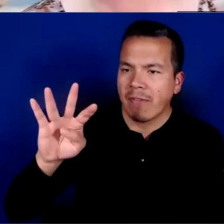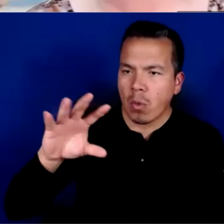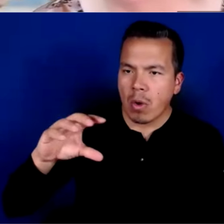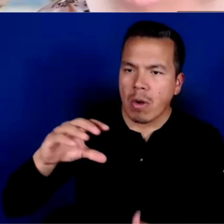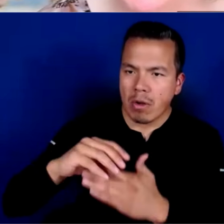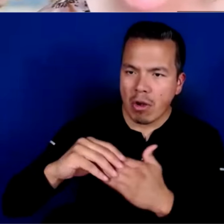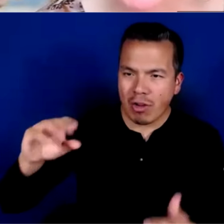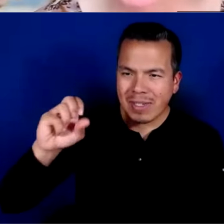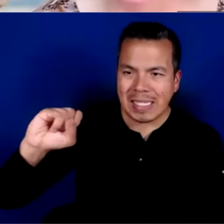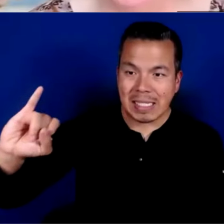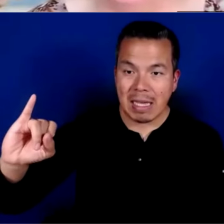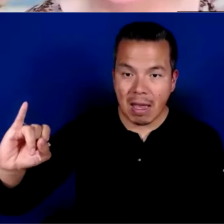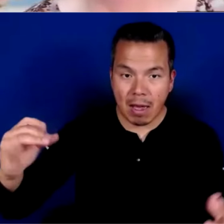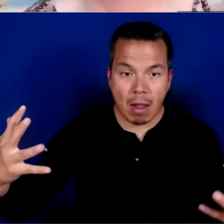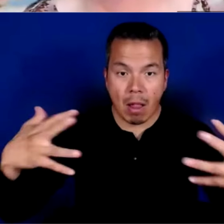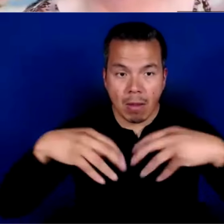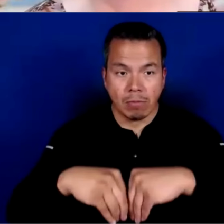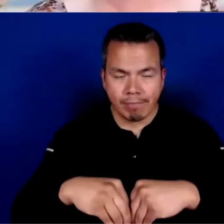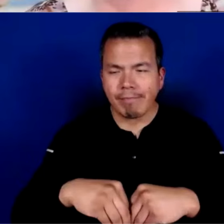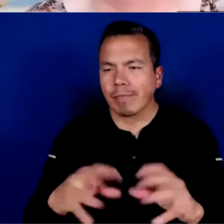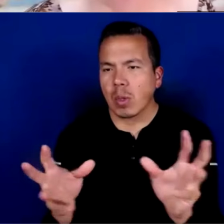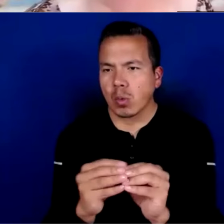$394 with their wages of